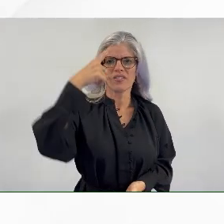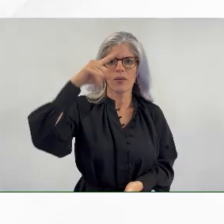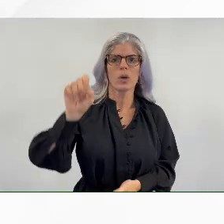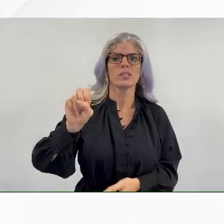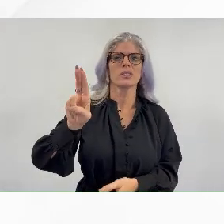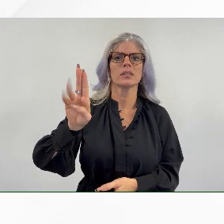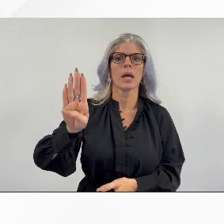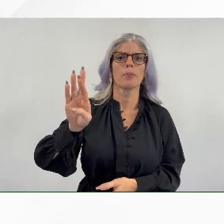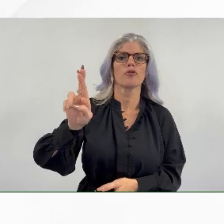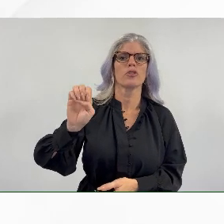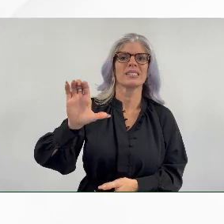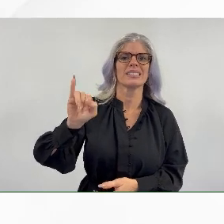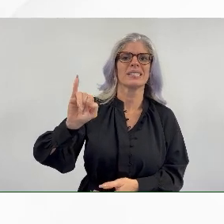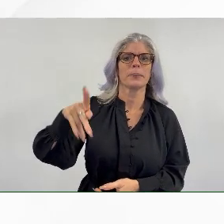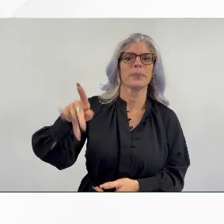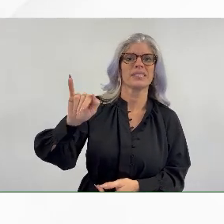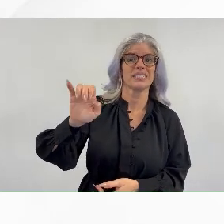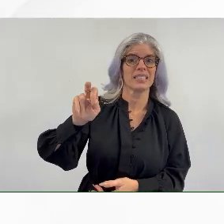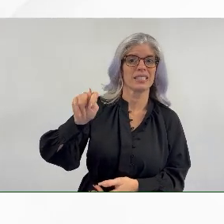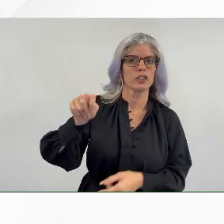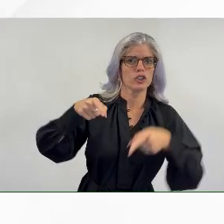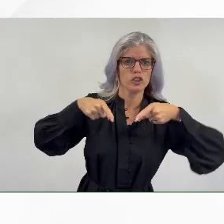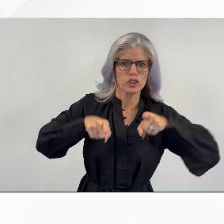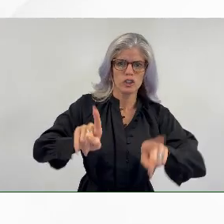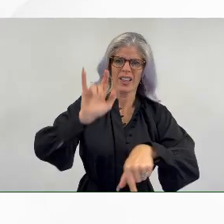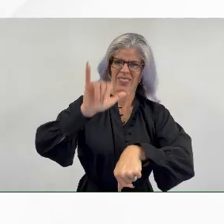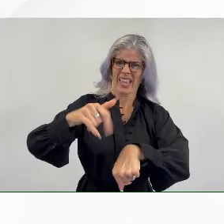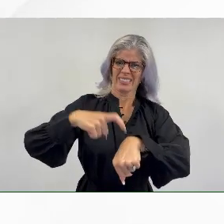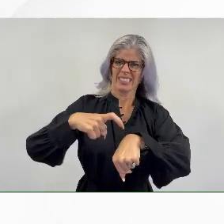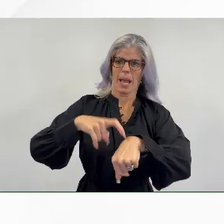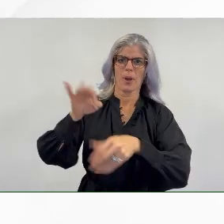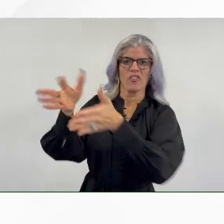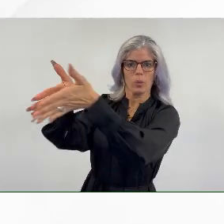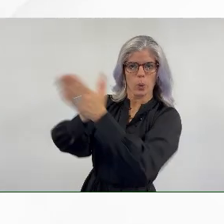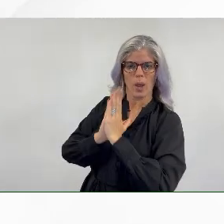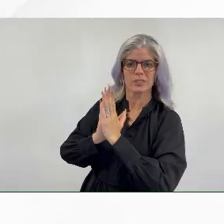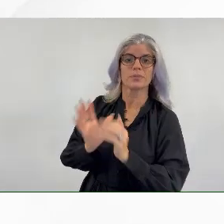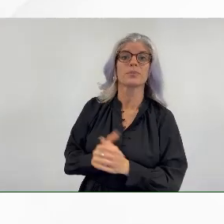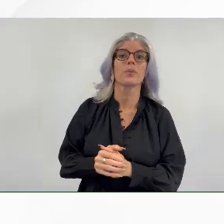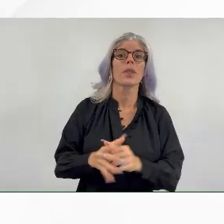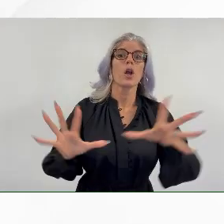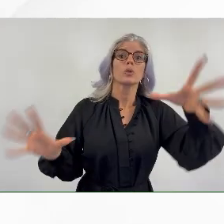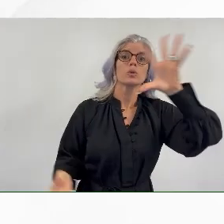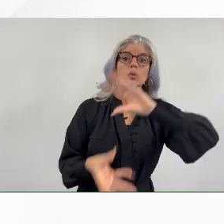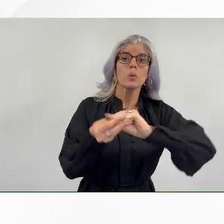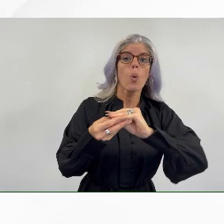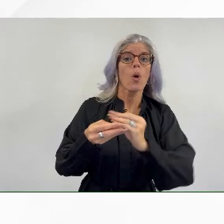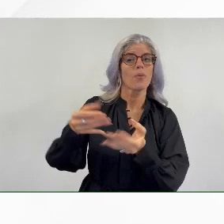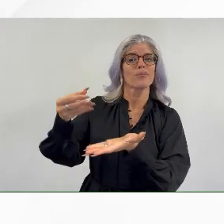after insurance and any other reduction. This does not include any donated resources projects.